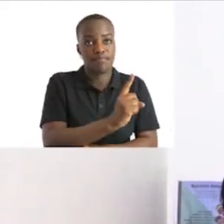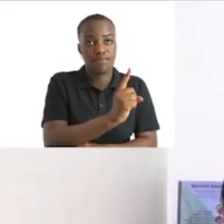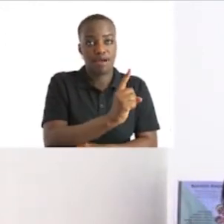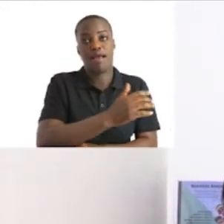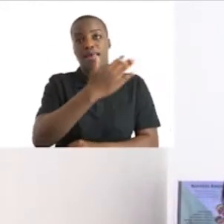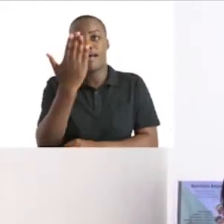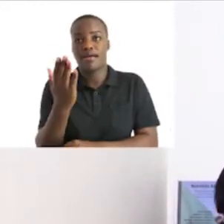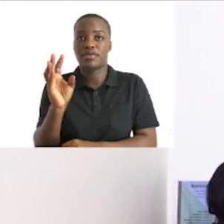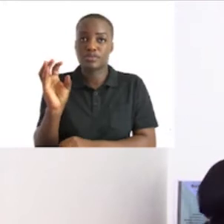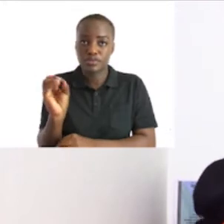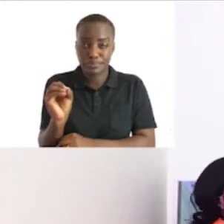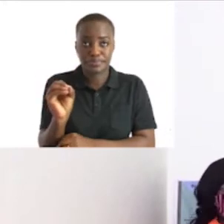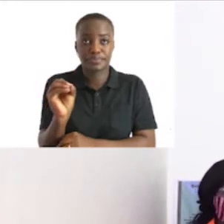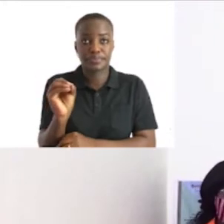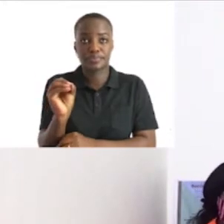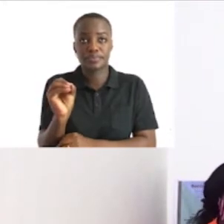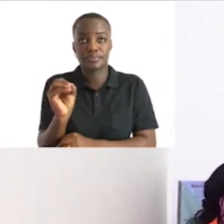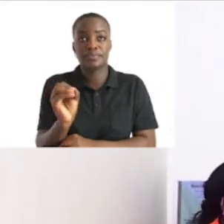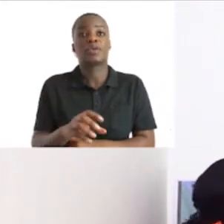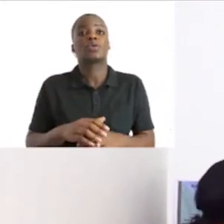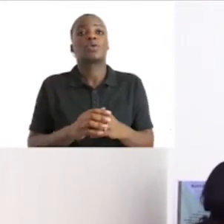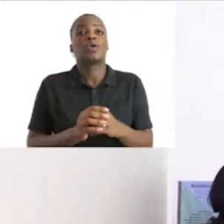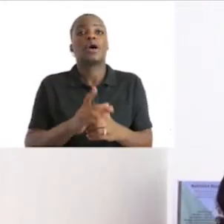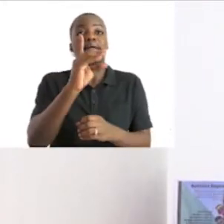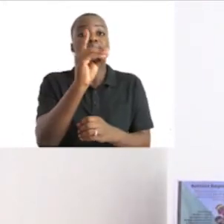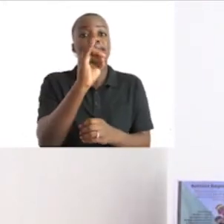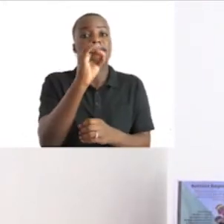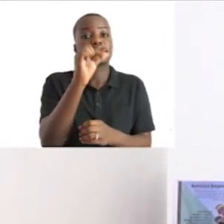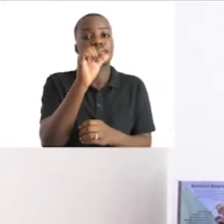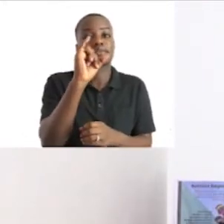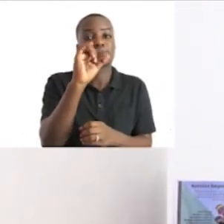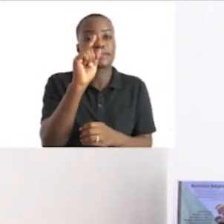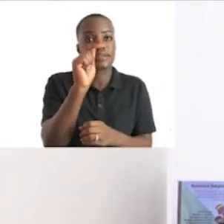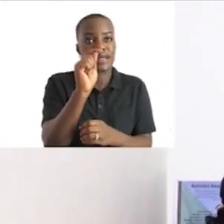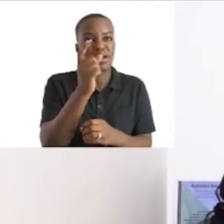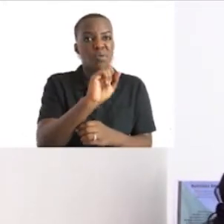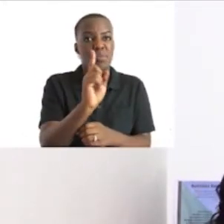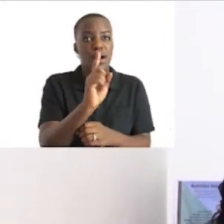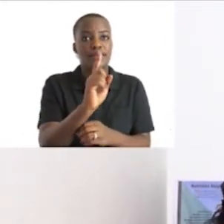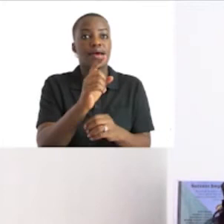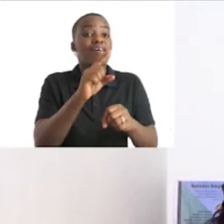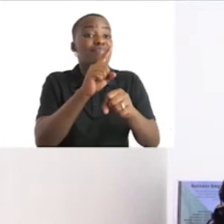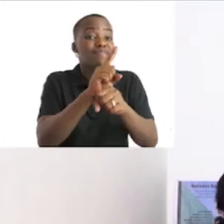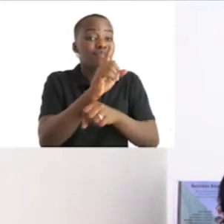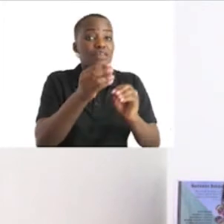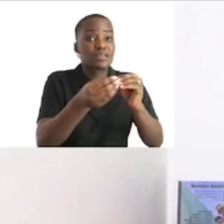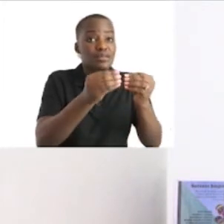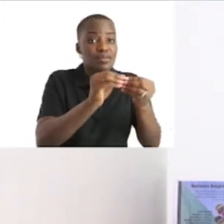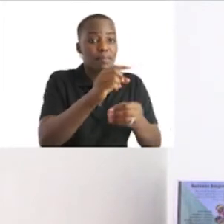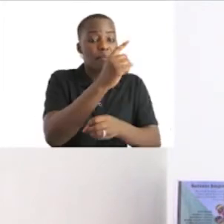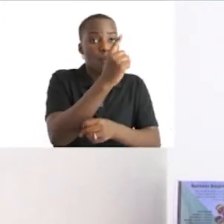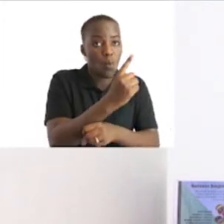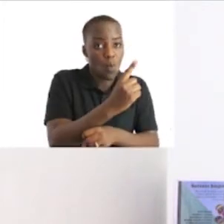and 0. So a digit is the first one here, and another digit is